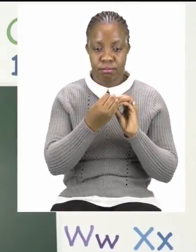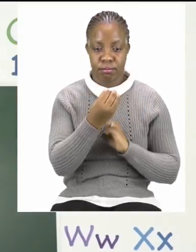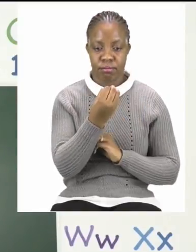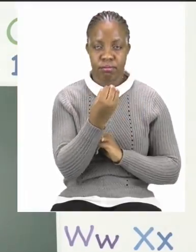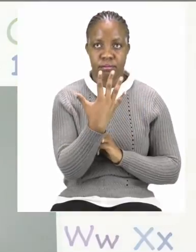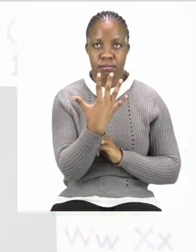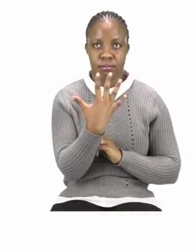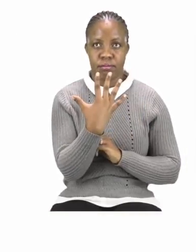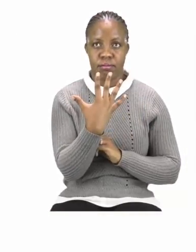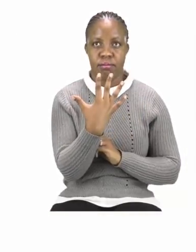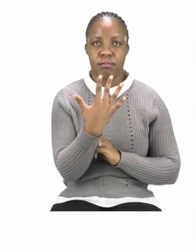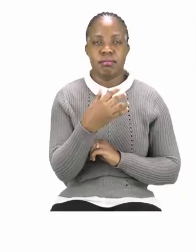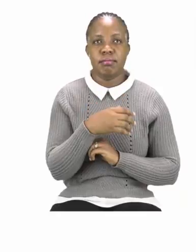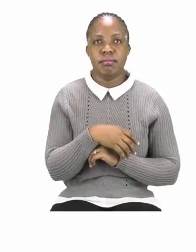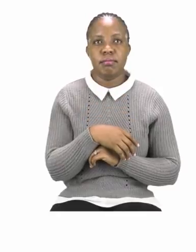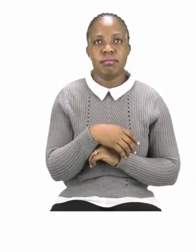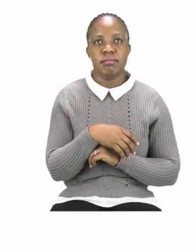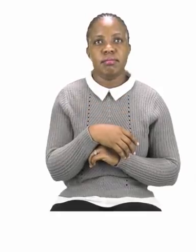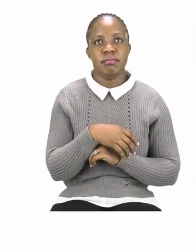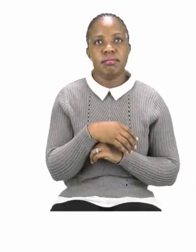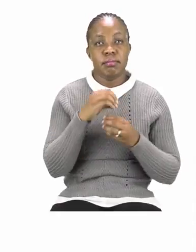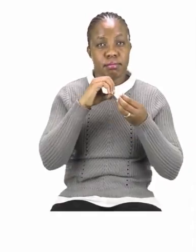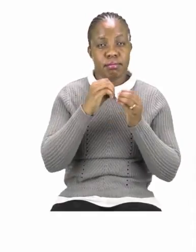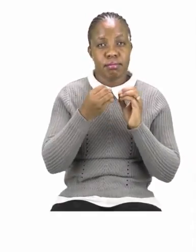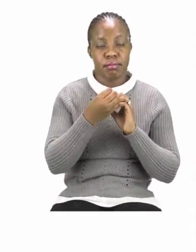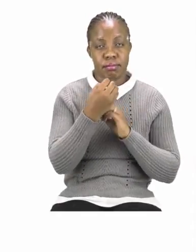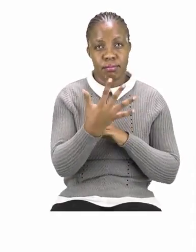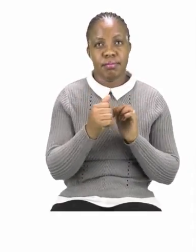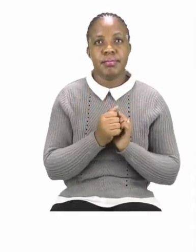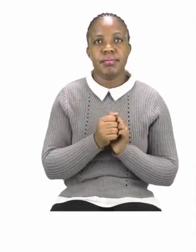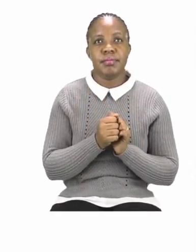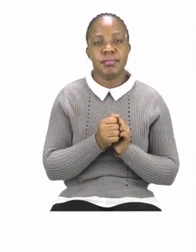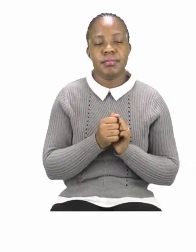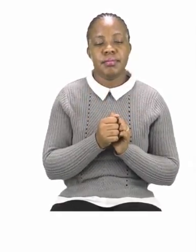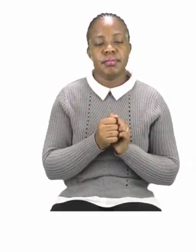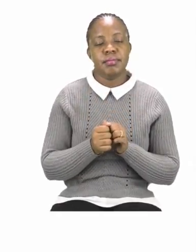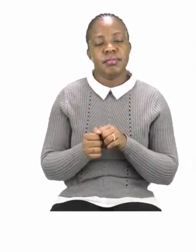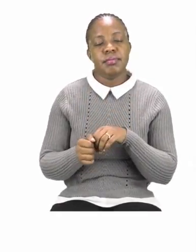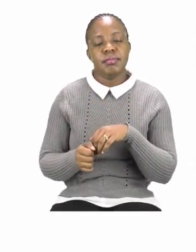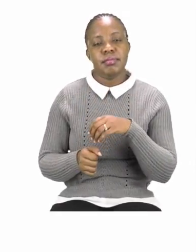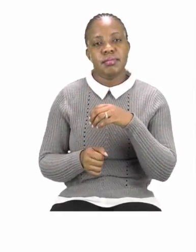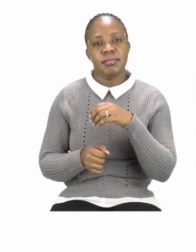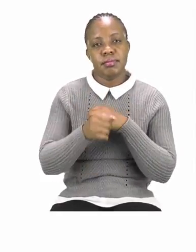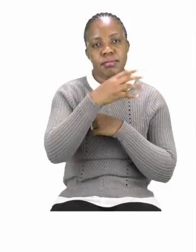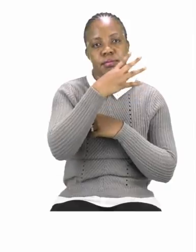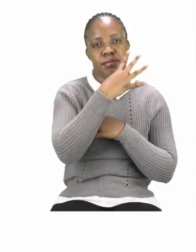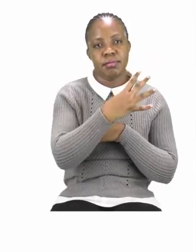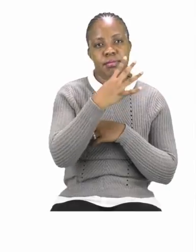a look at our exercise. Number 5 says 44